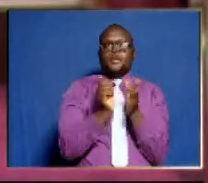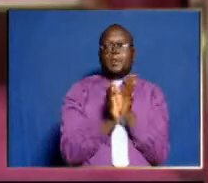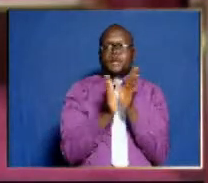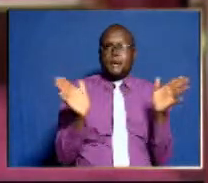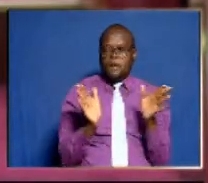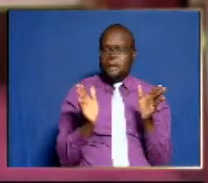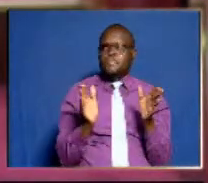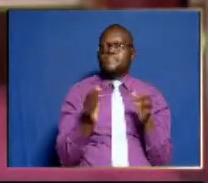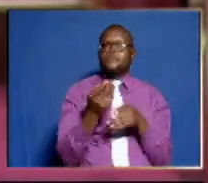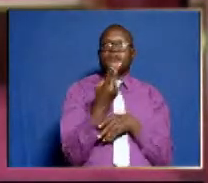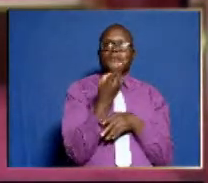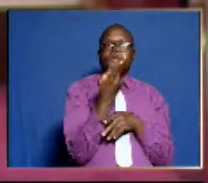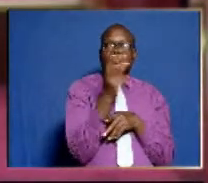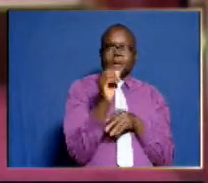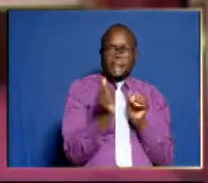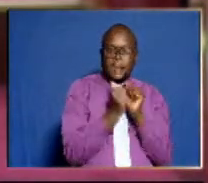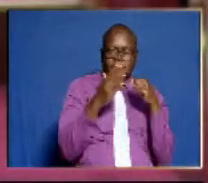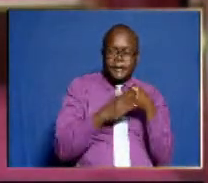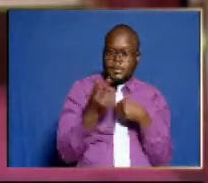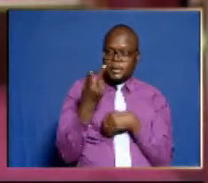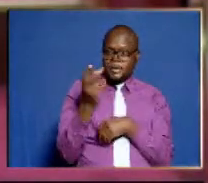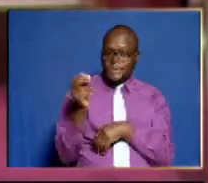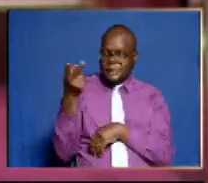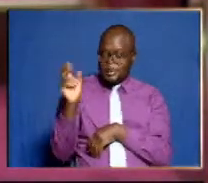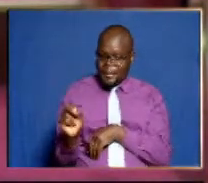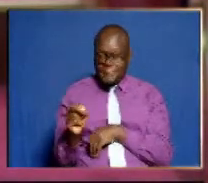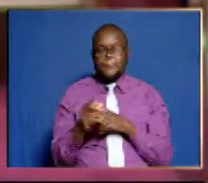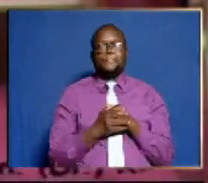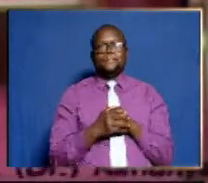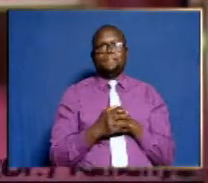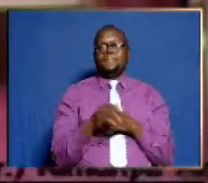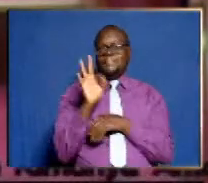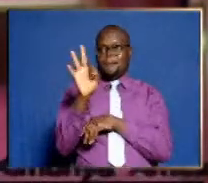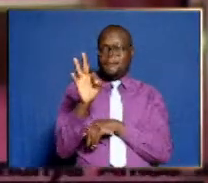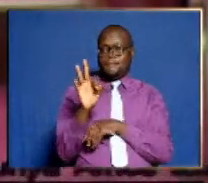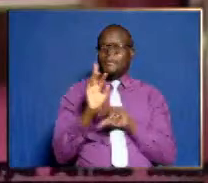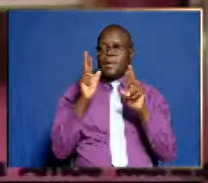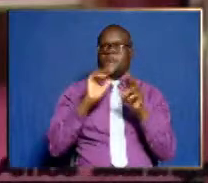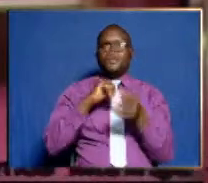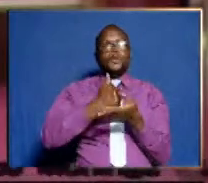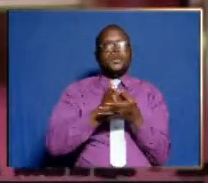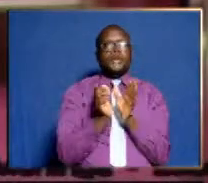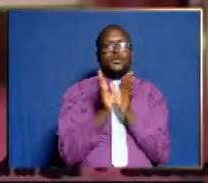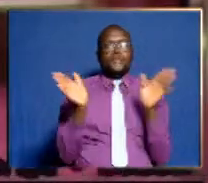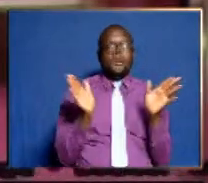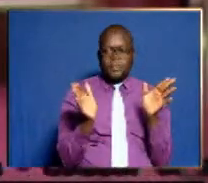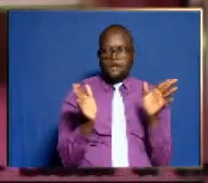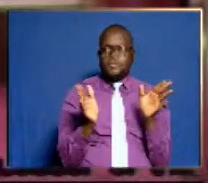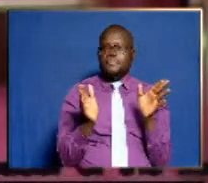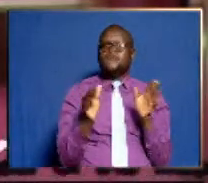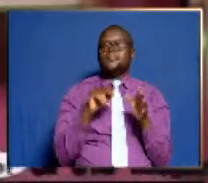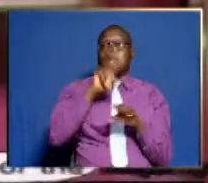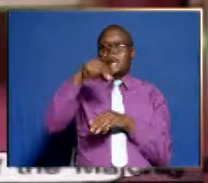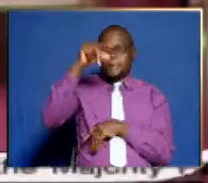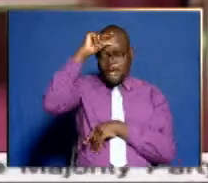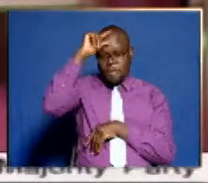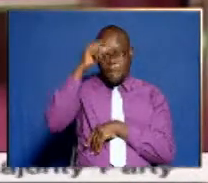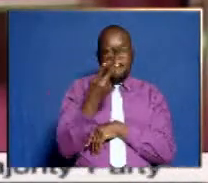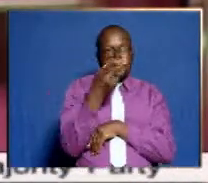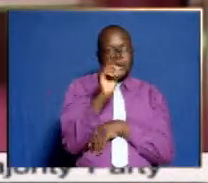year 2019-2020. Number 3, the report of the Auditor General for the National Government for the year